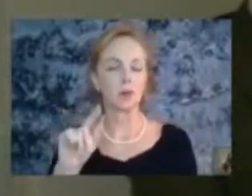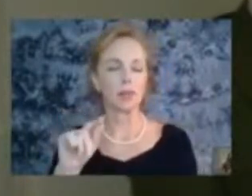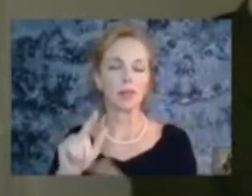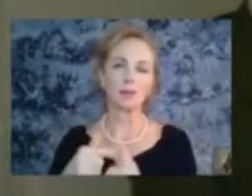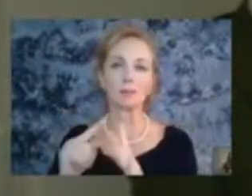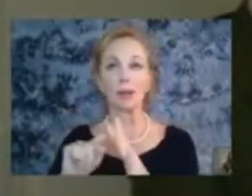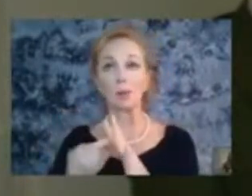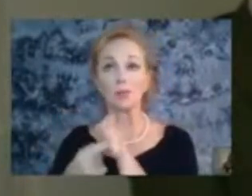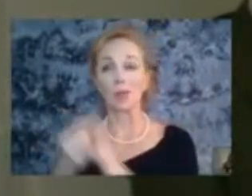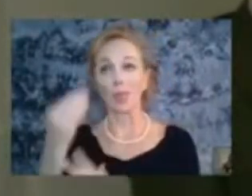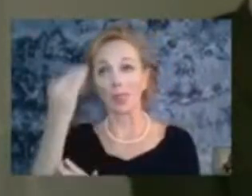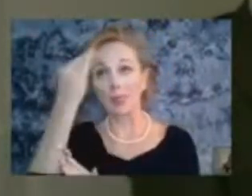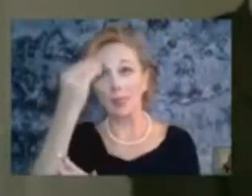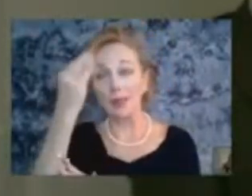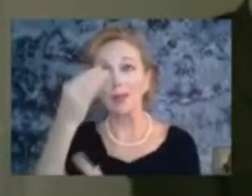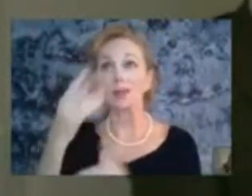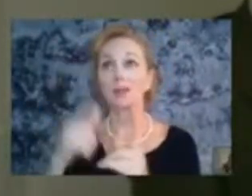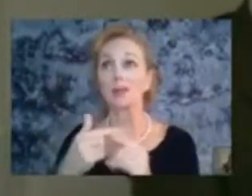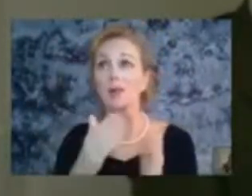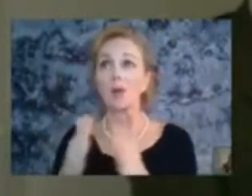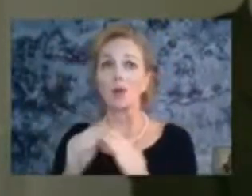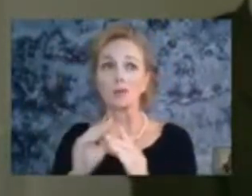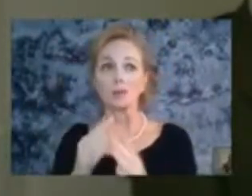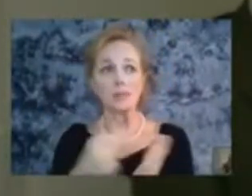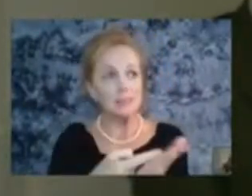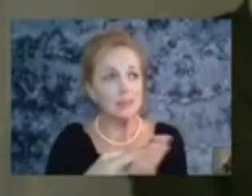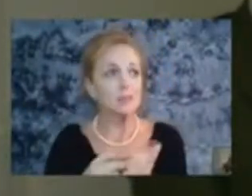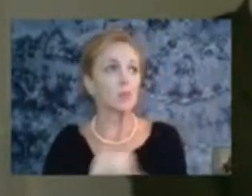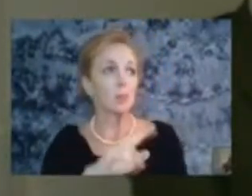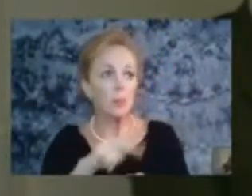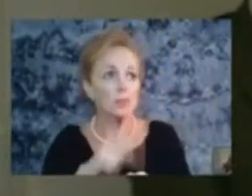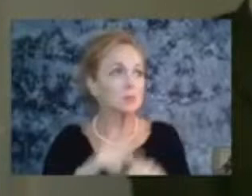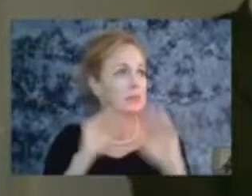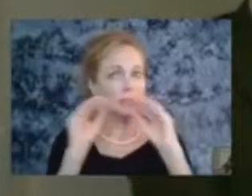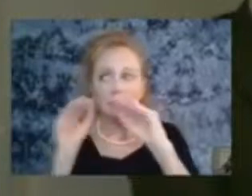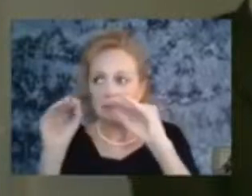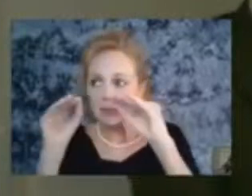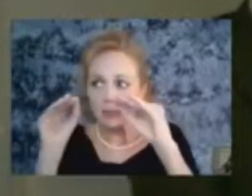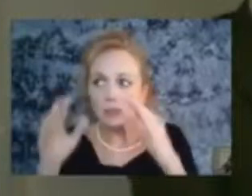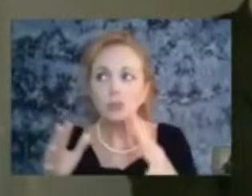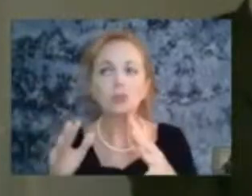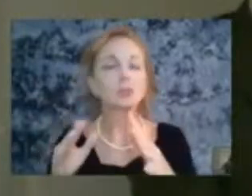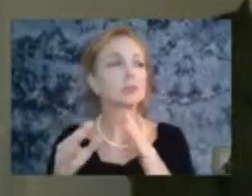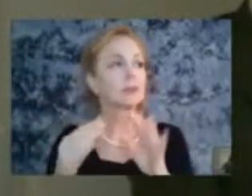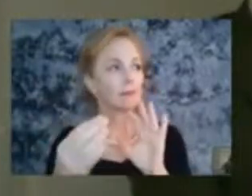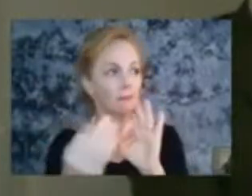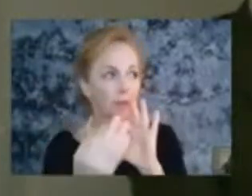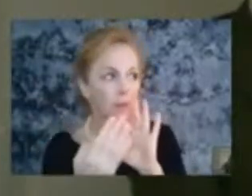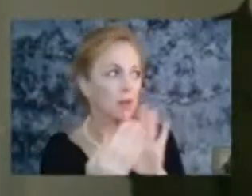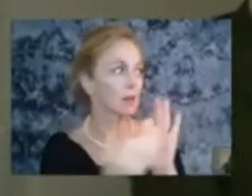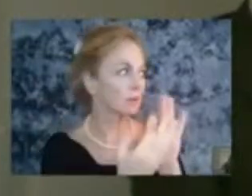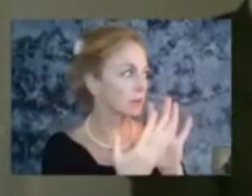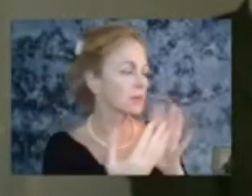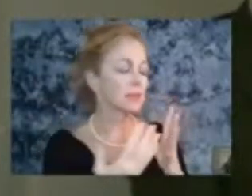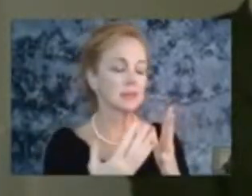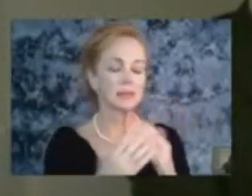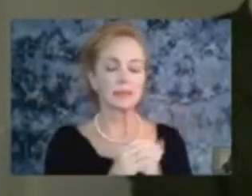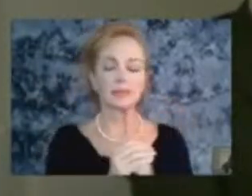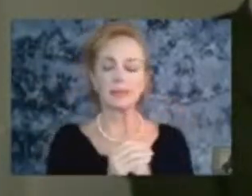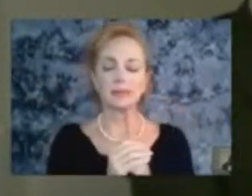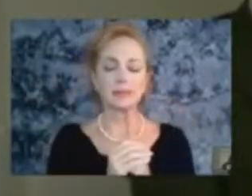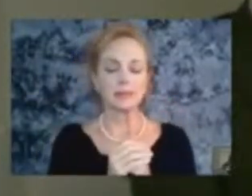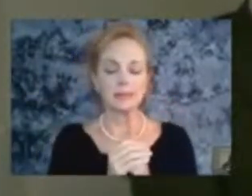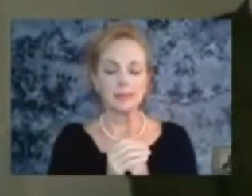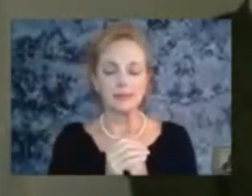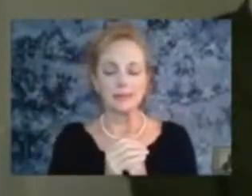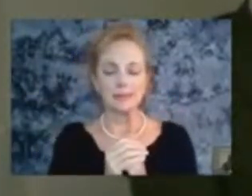vet with principals and teachers and get feedback, which is what was described tonight. So I just think that's